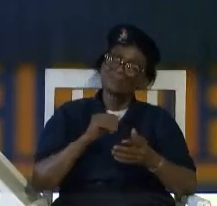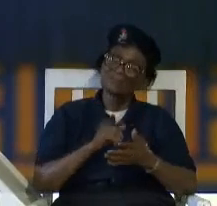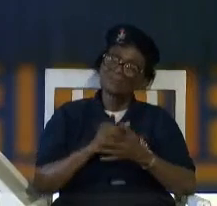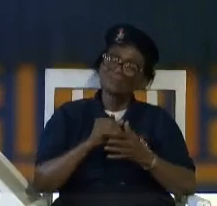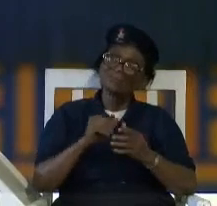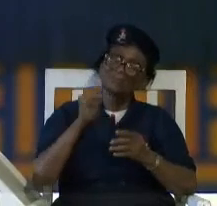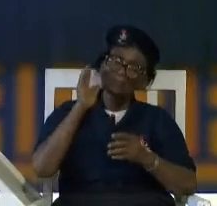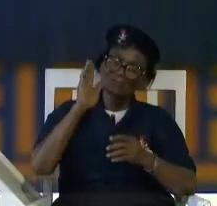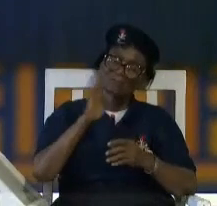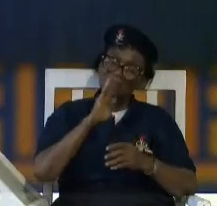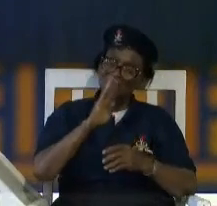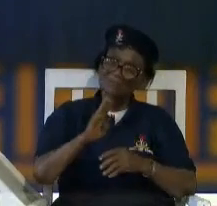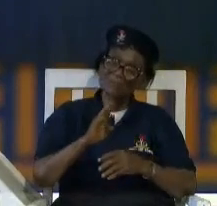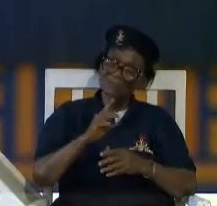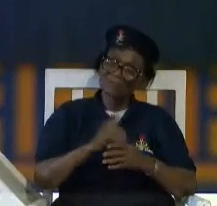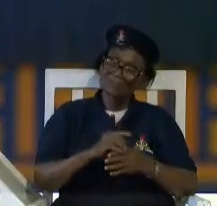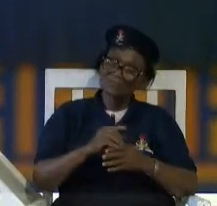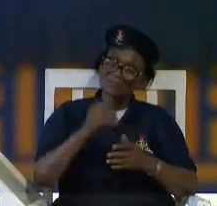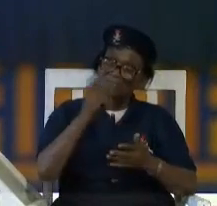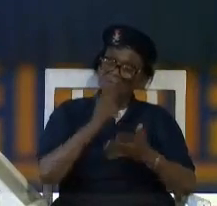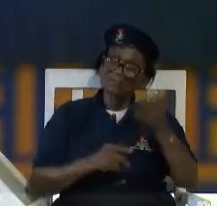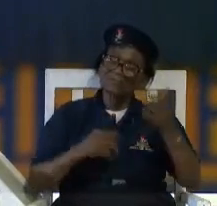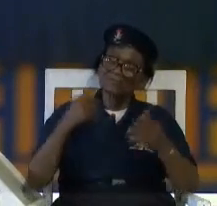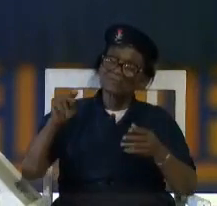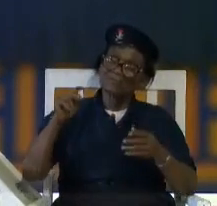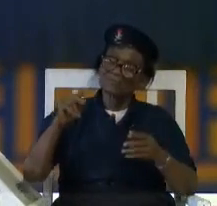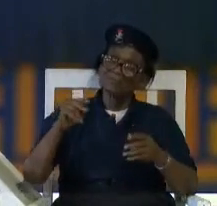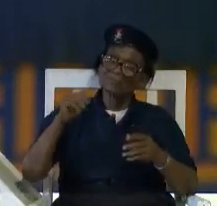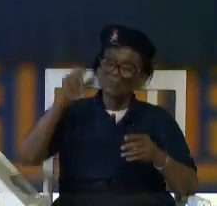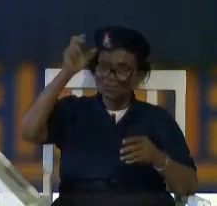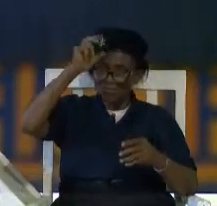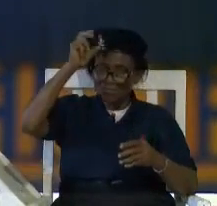will be what the devil will use